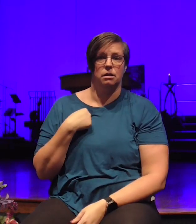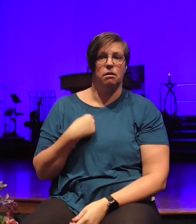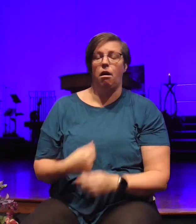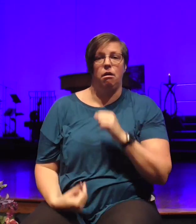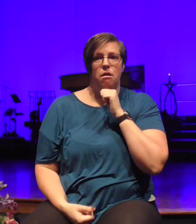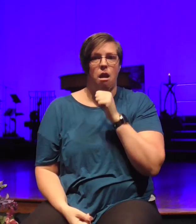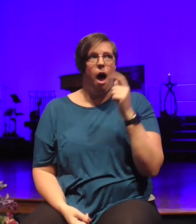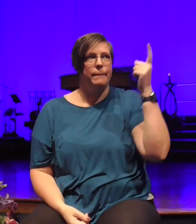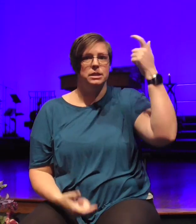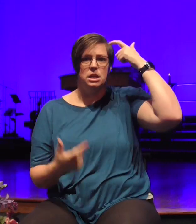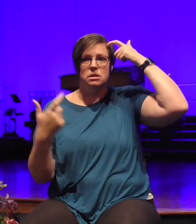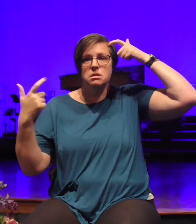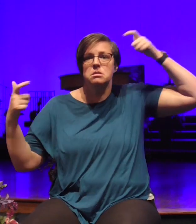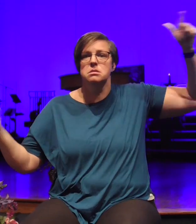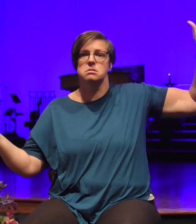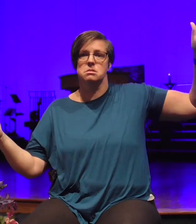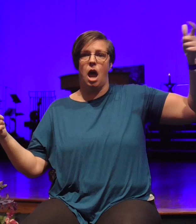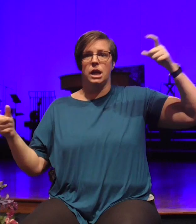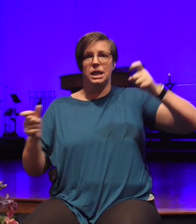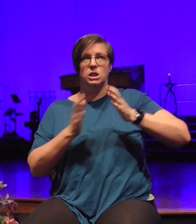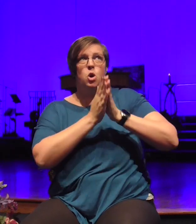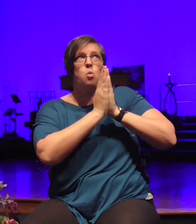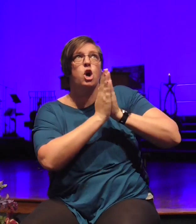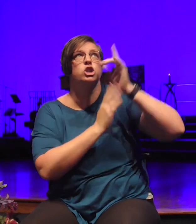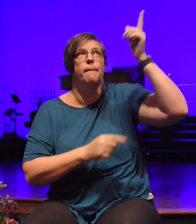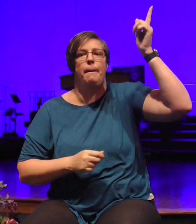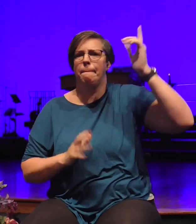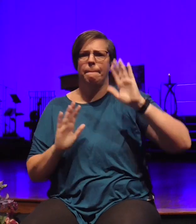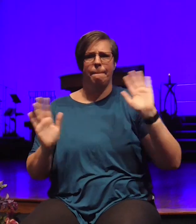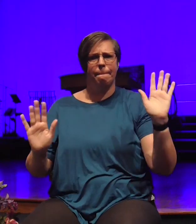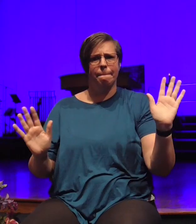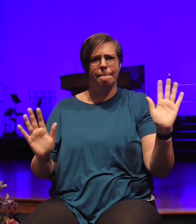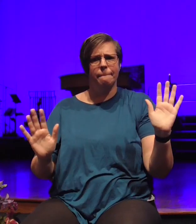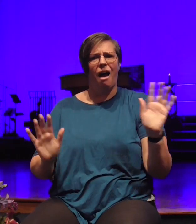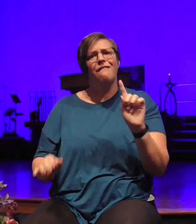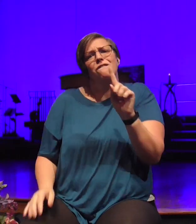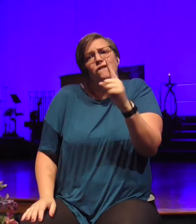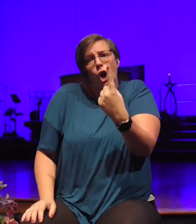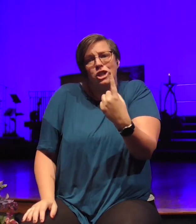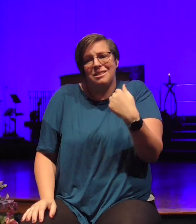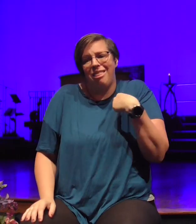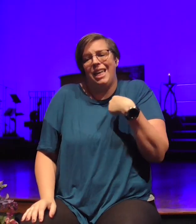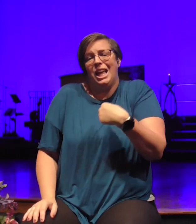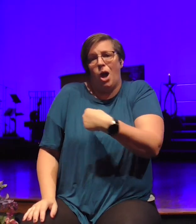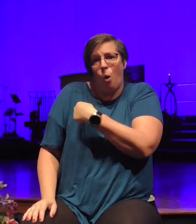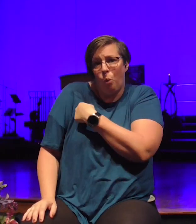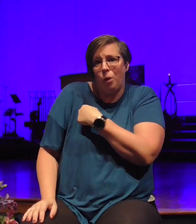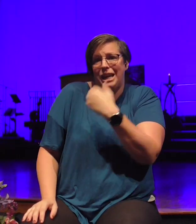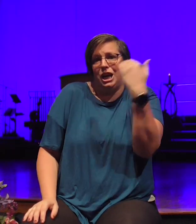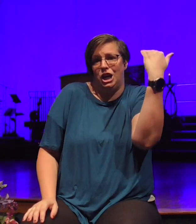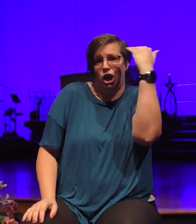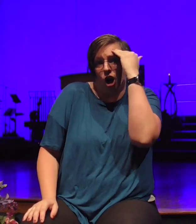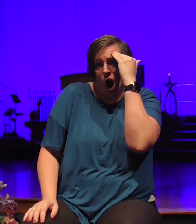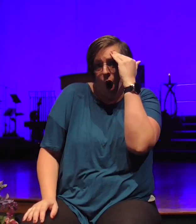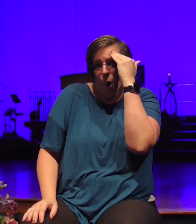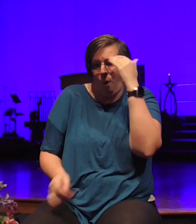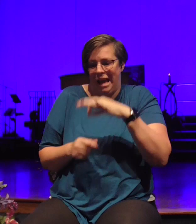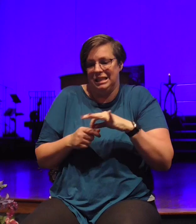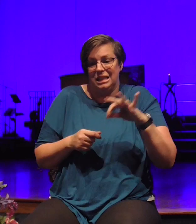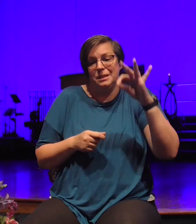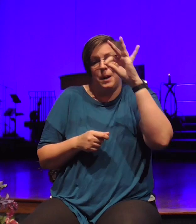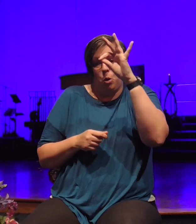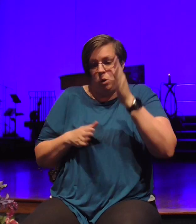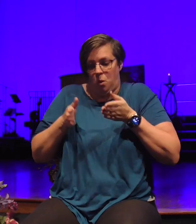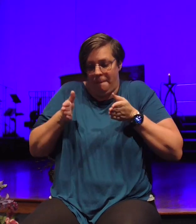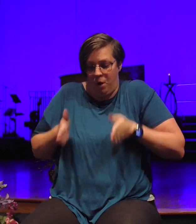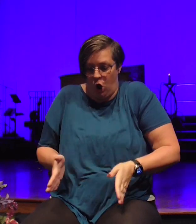some egotistical guy that needed to be worshiped, but because the first thing we are invited as spiritual beings who walk